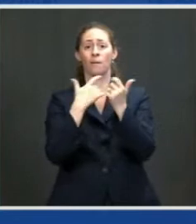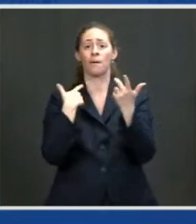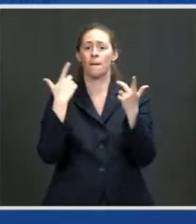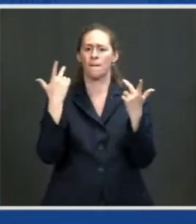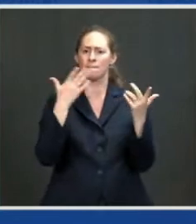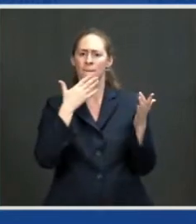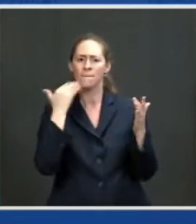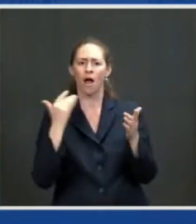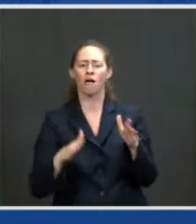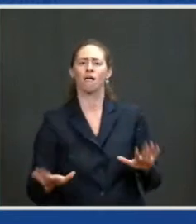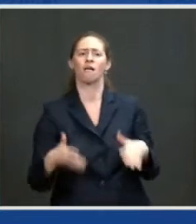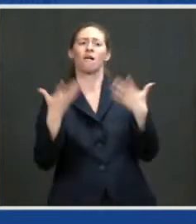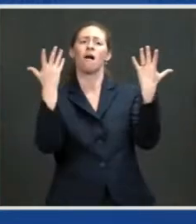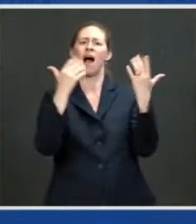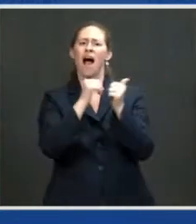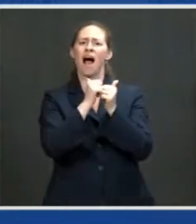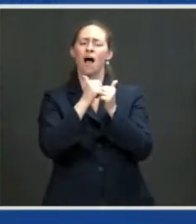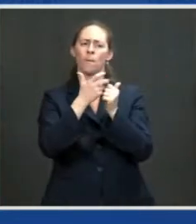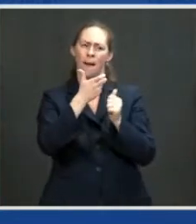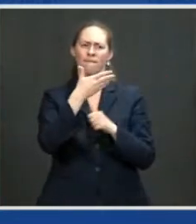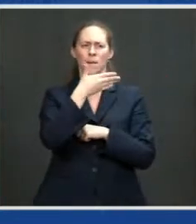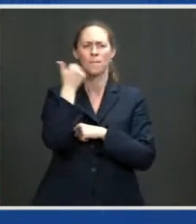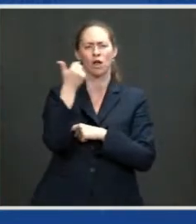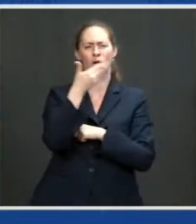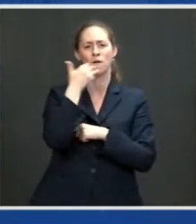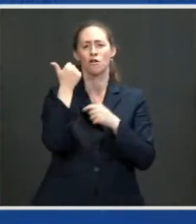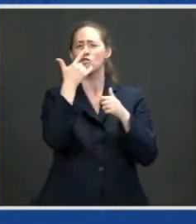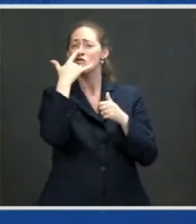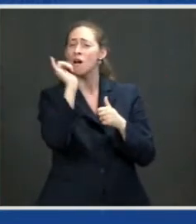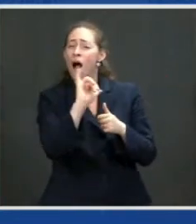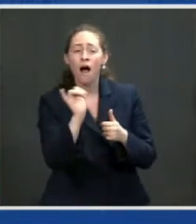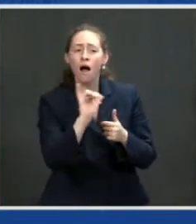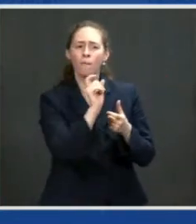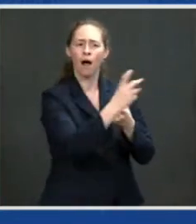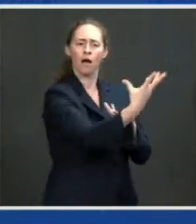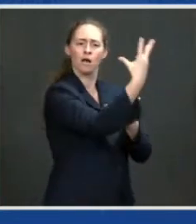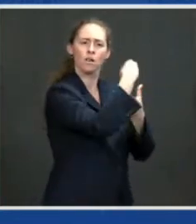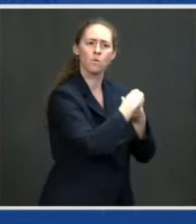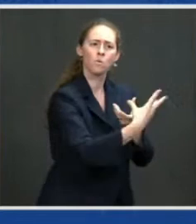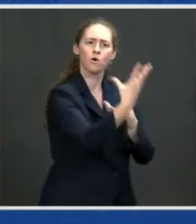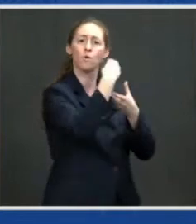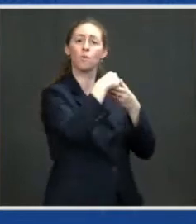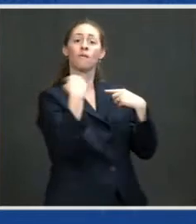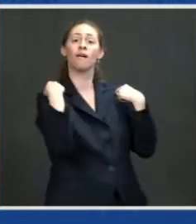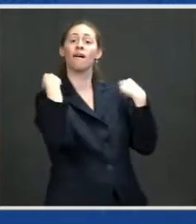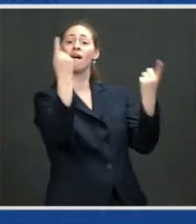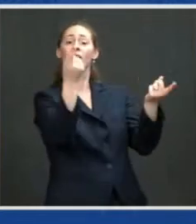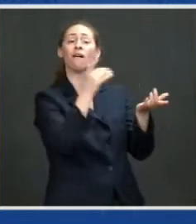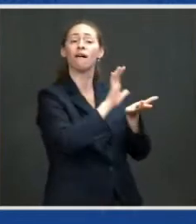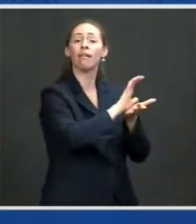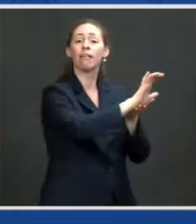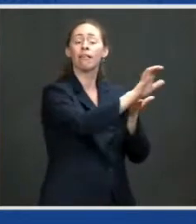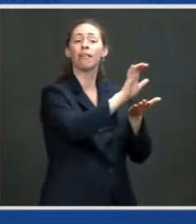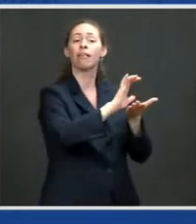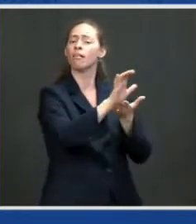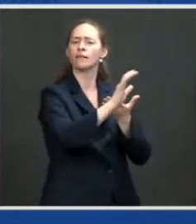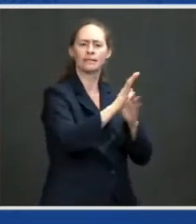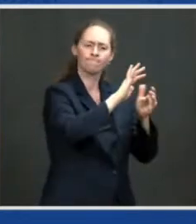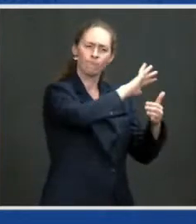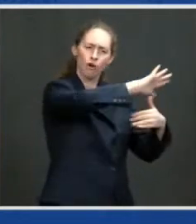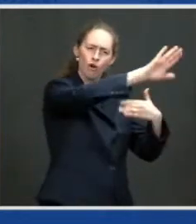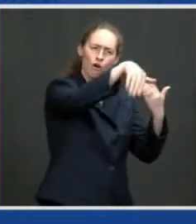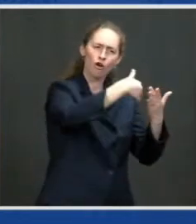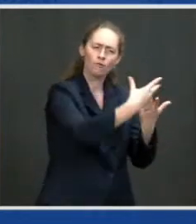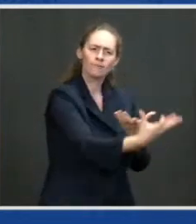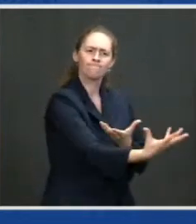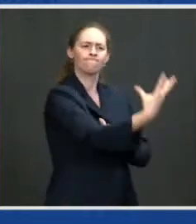deal everyone in. Everyone has been left out, and breathe new life into the middle class and new hope into those struggling to break into the